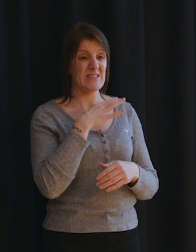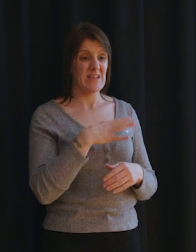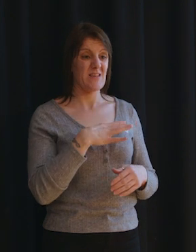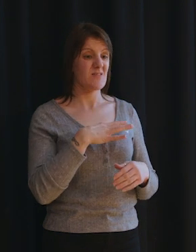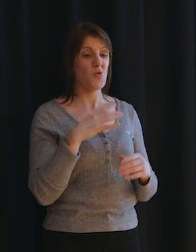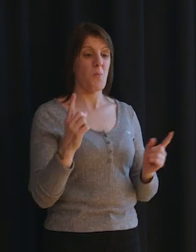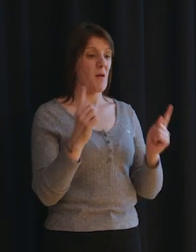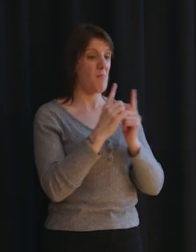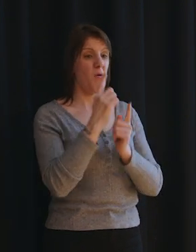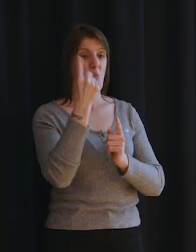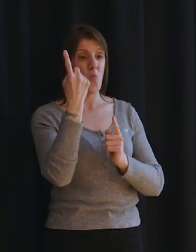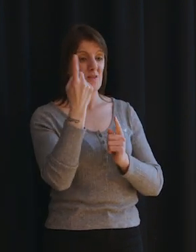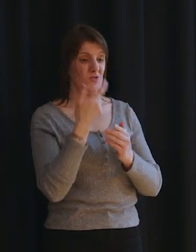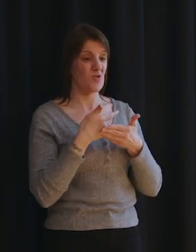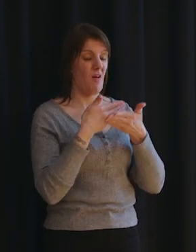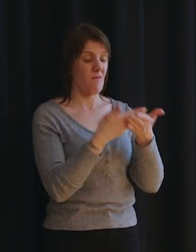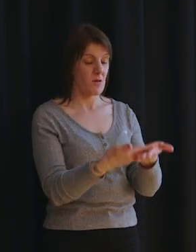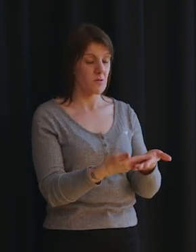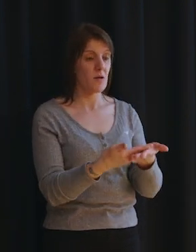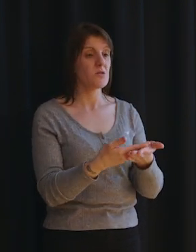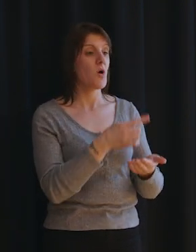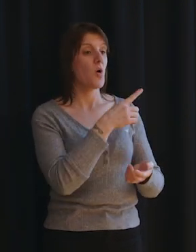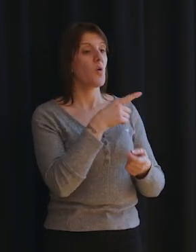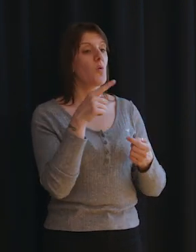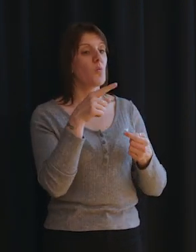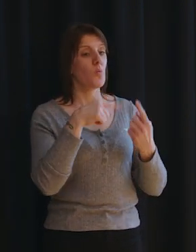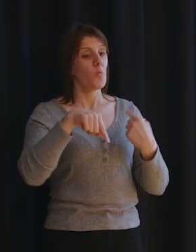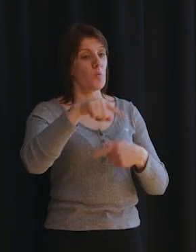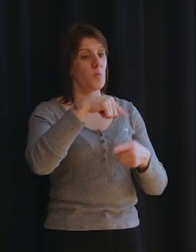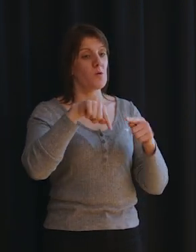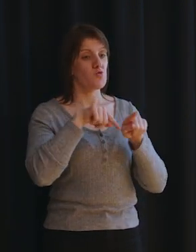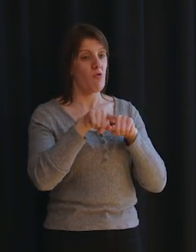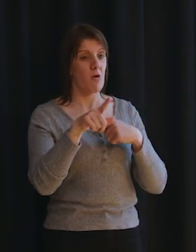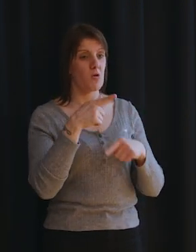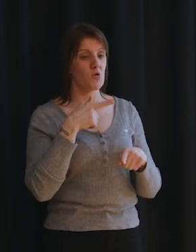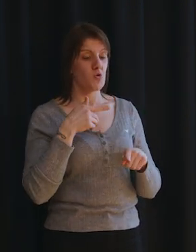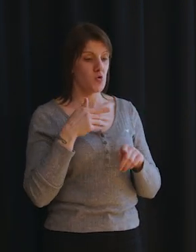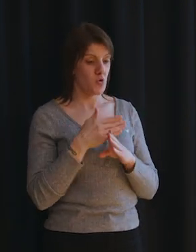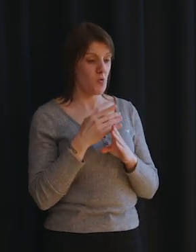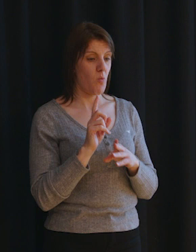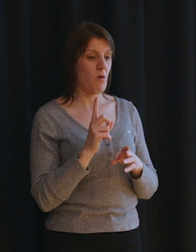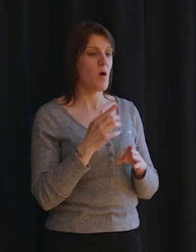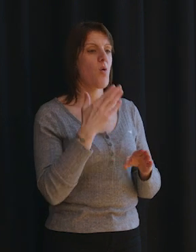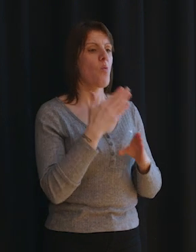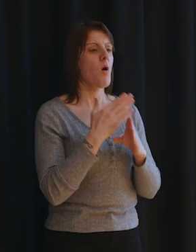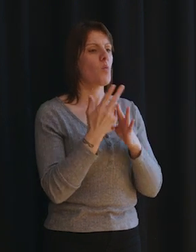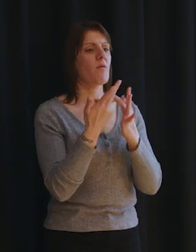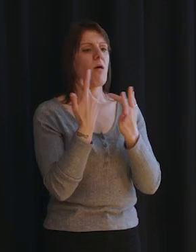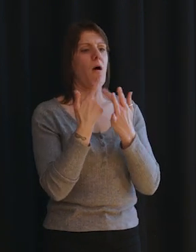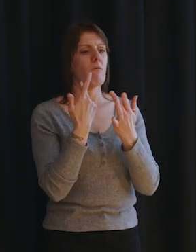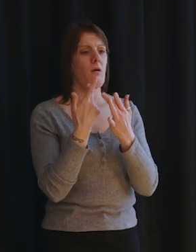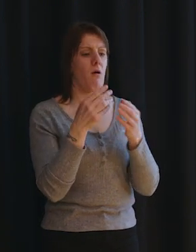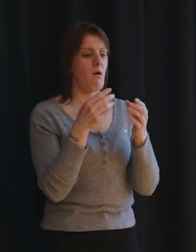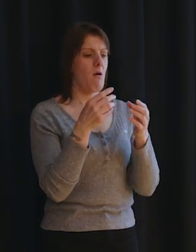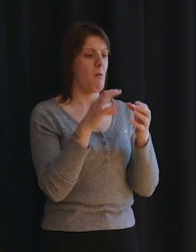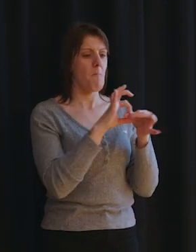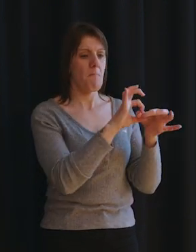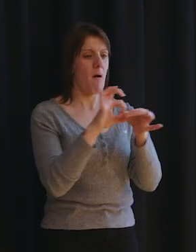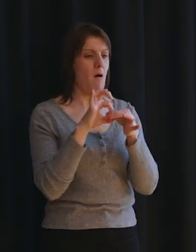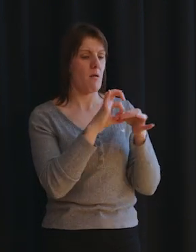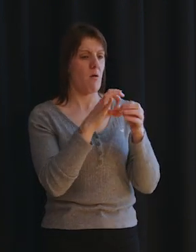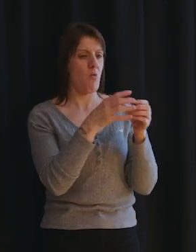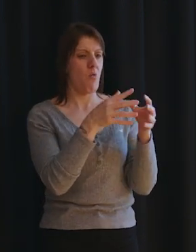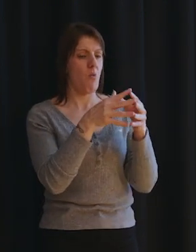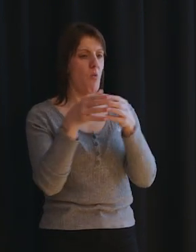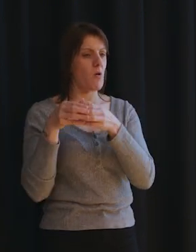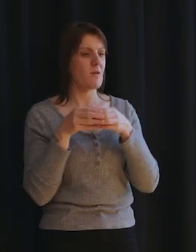So what we try and do is work with other partner organisations. So we have a try and create like a